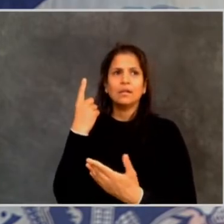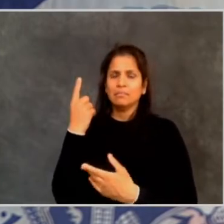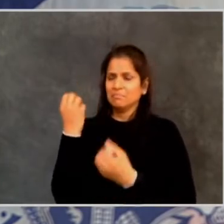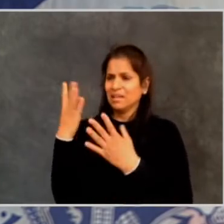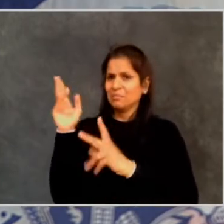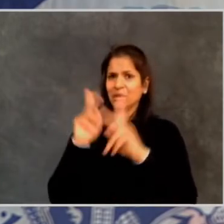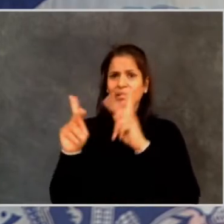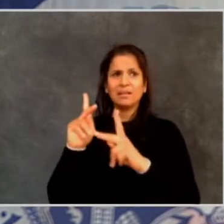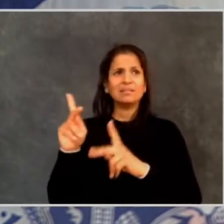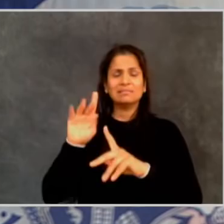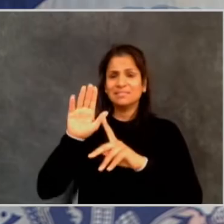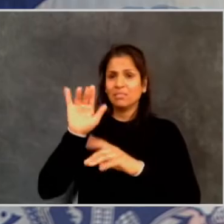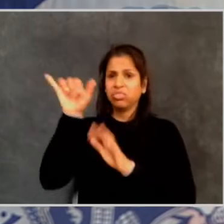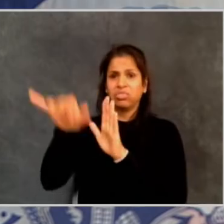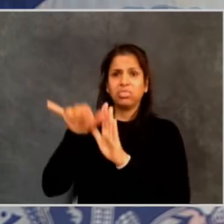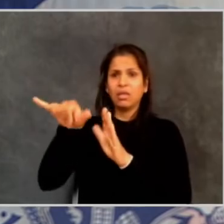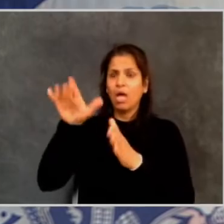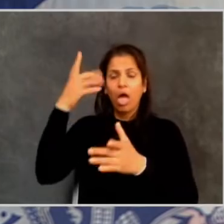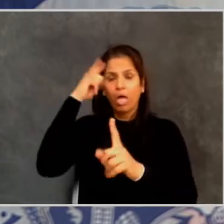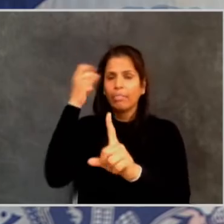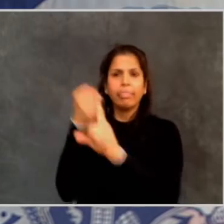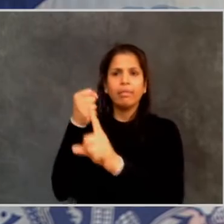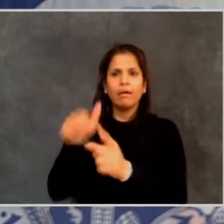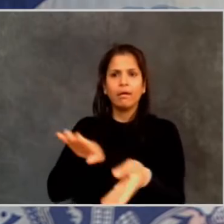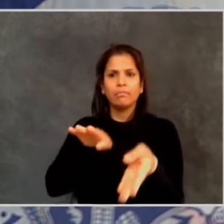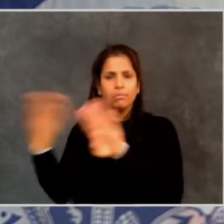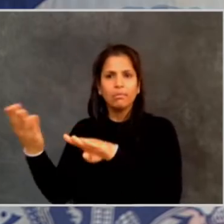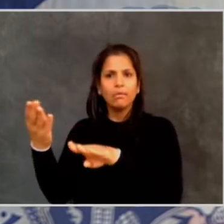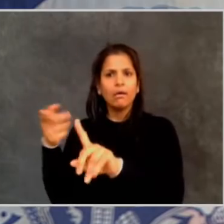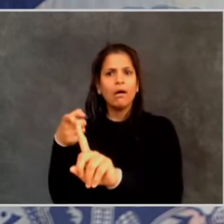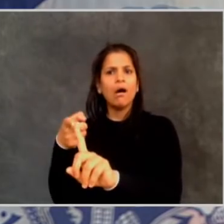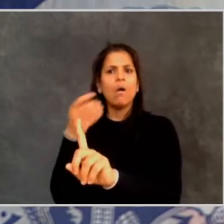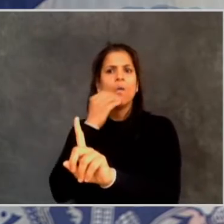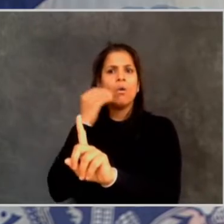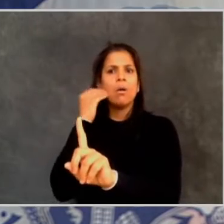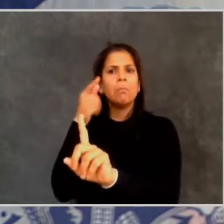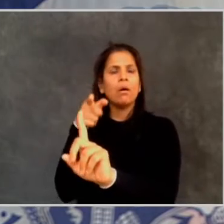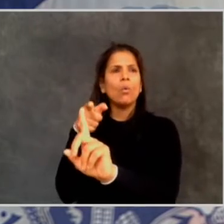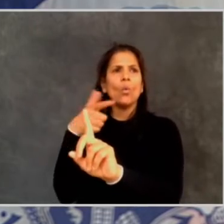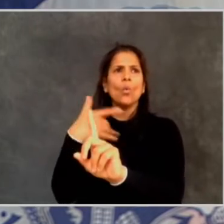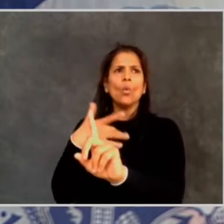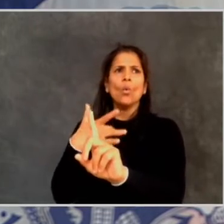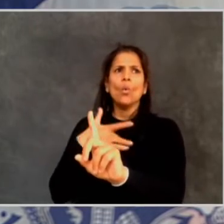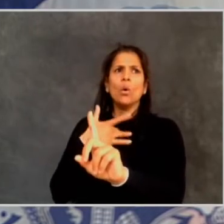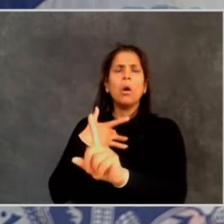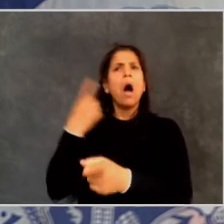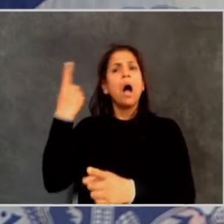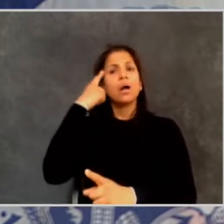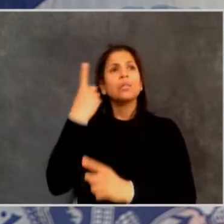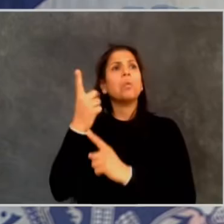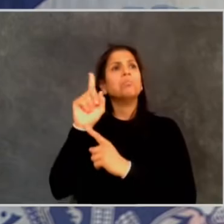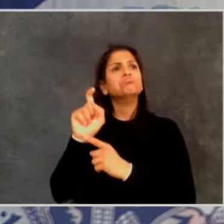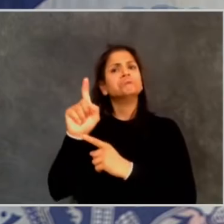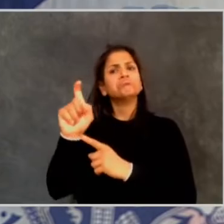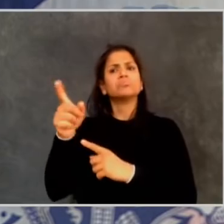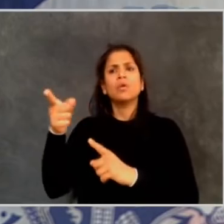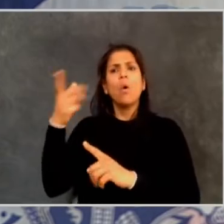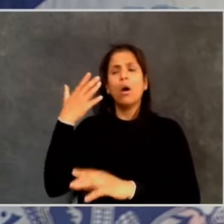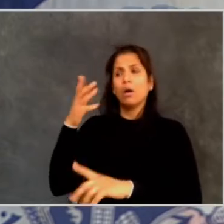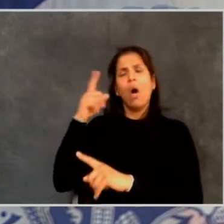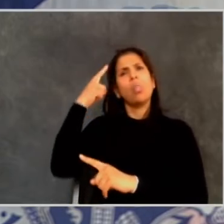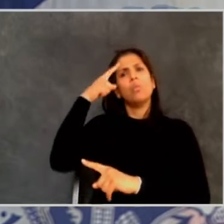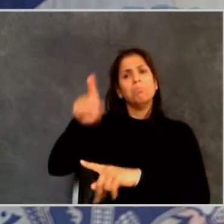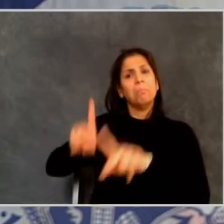a very, very rare thing in New York City. And suddenly it's jumped up. It obviously, the only thing that's changed